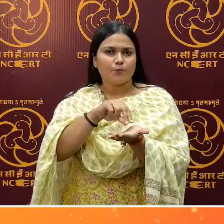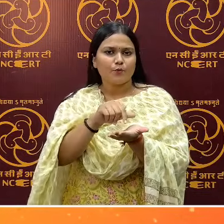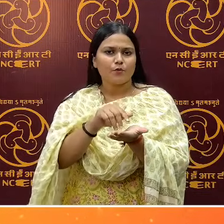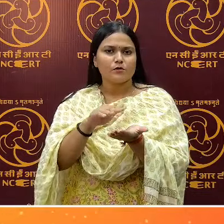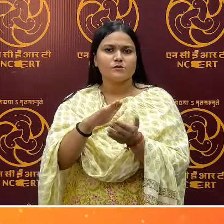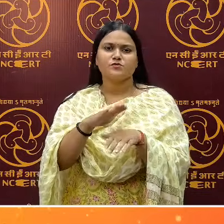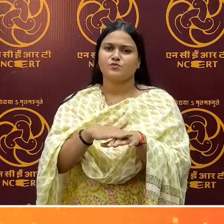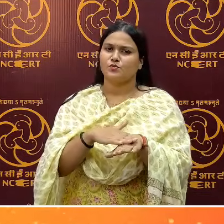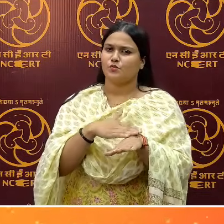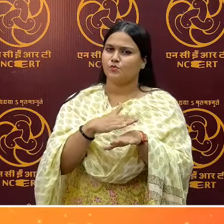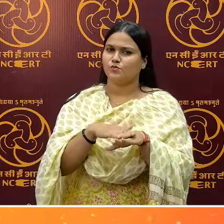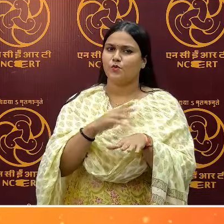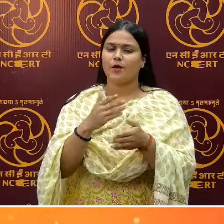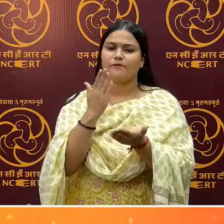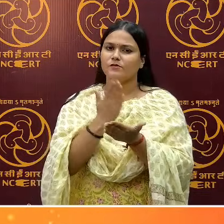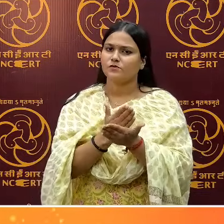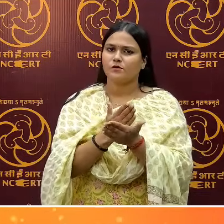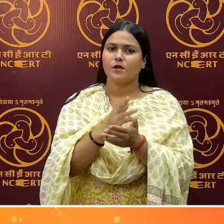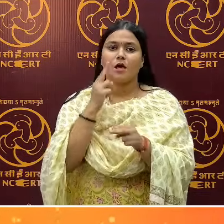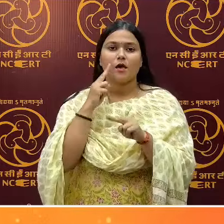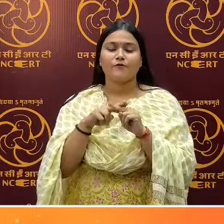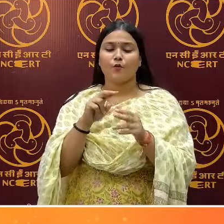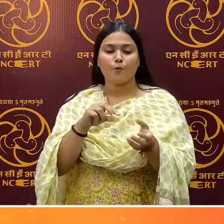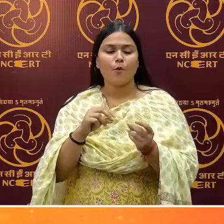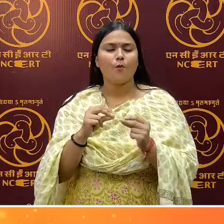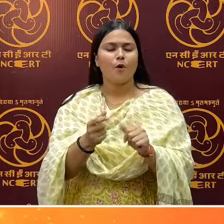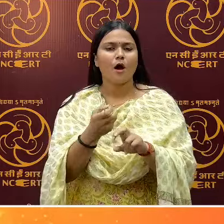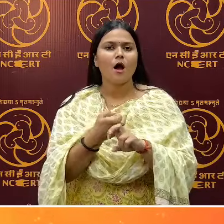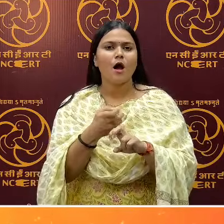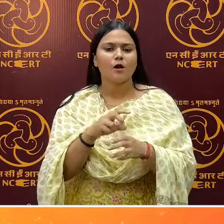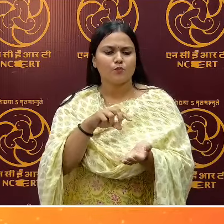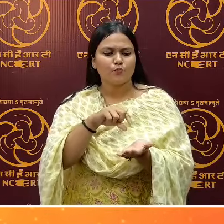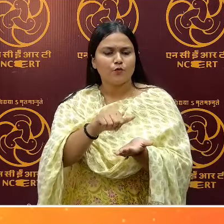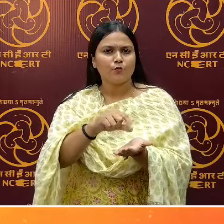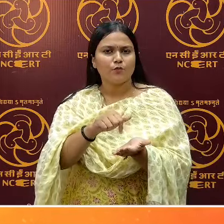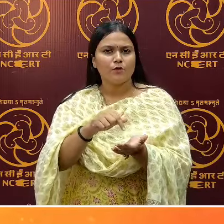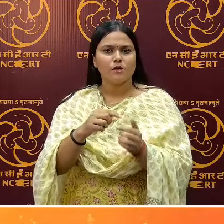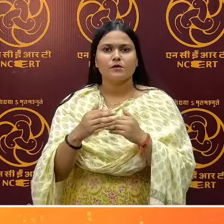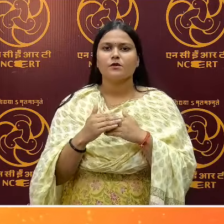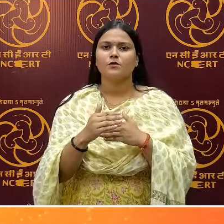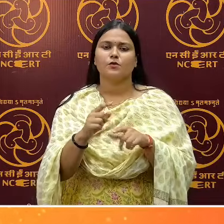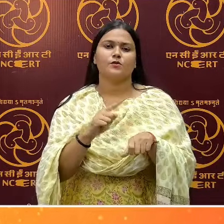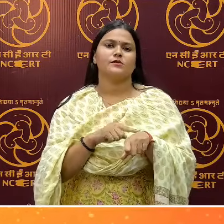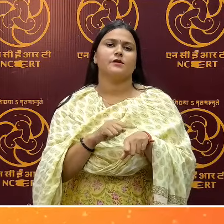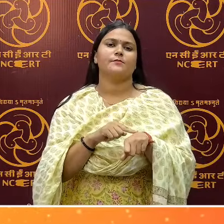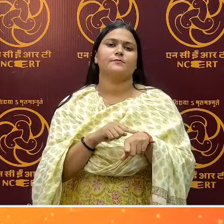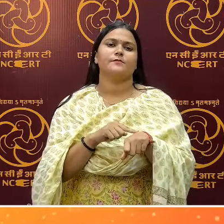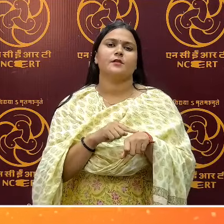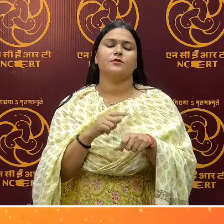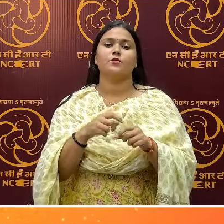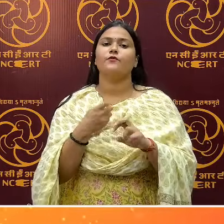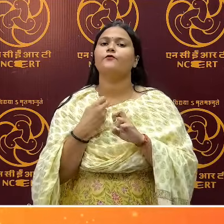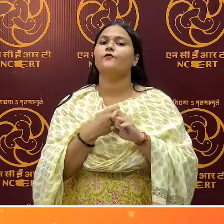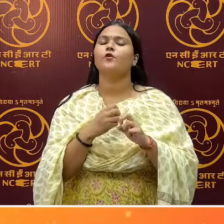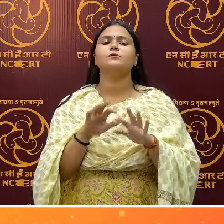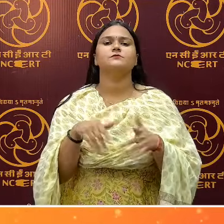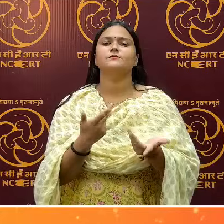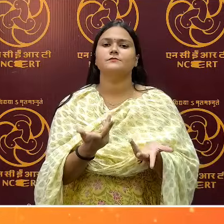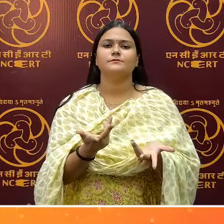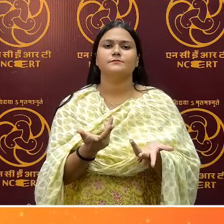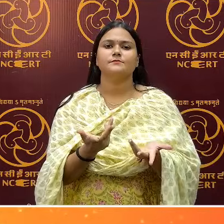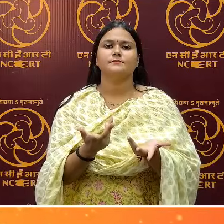then it stops. But as you push it harder, it rotates for a longer duration. So the force with which we are applying